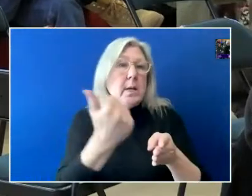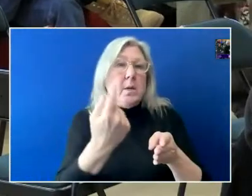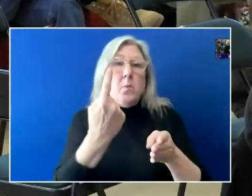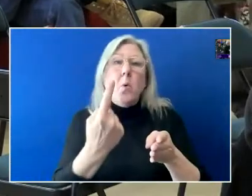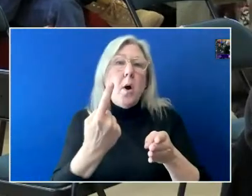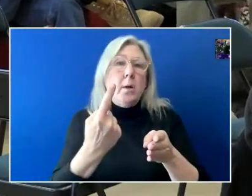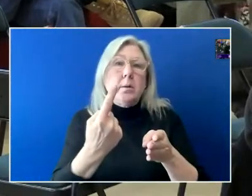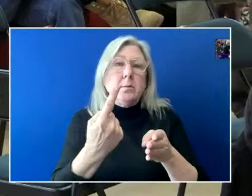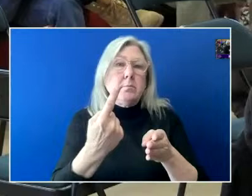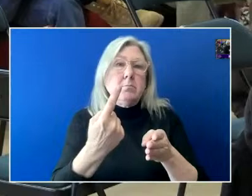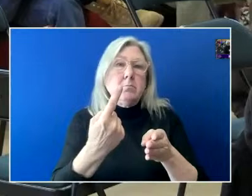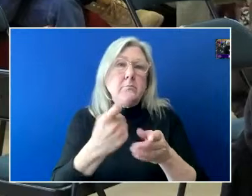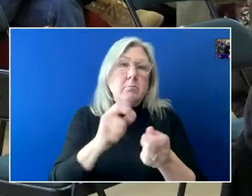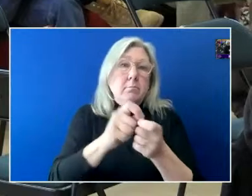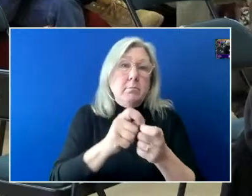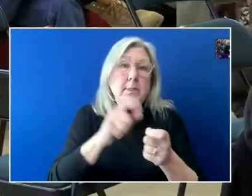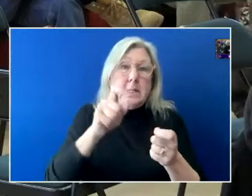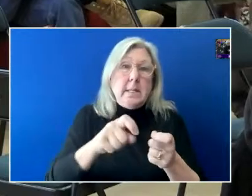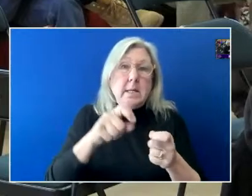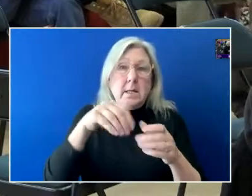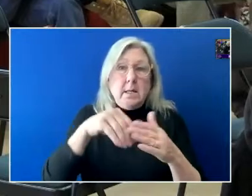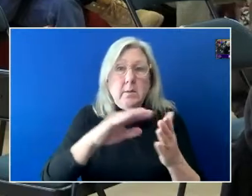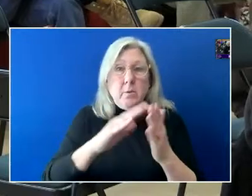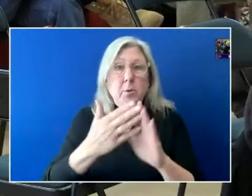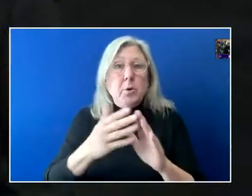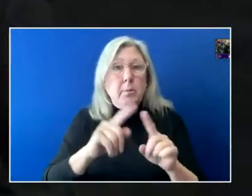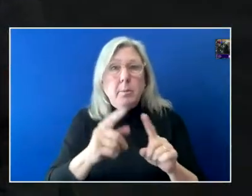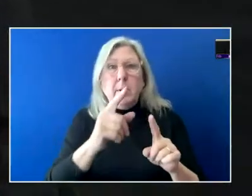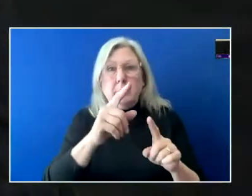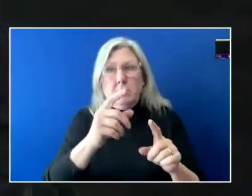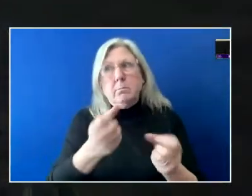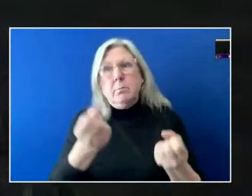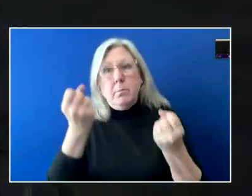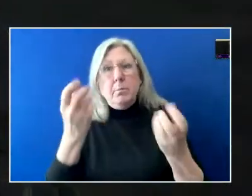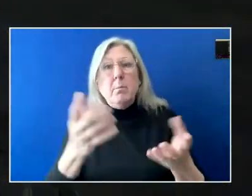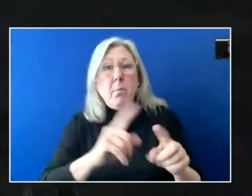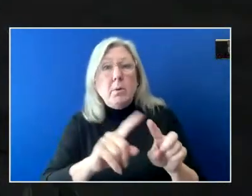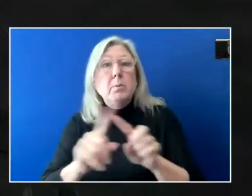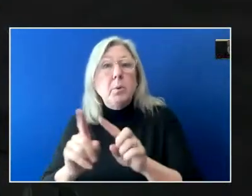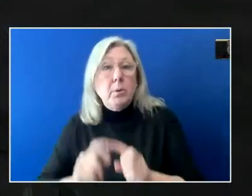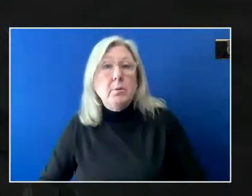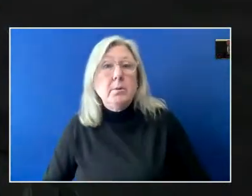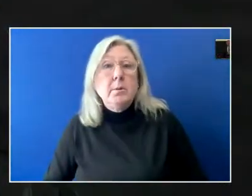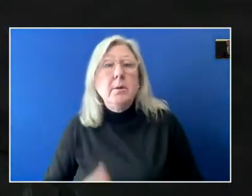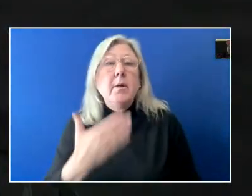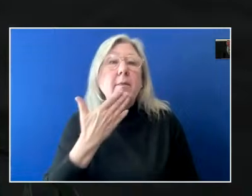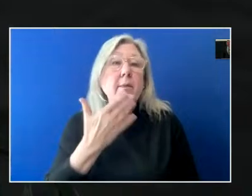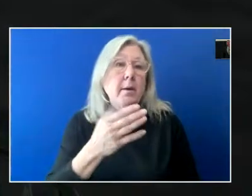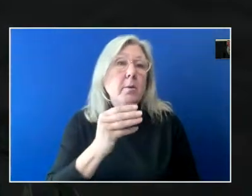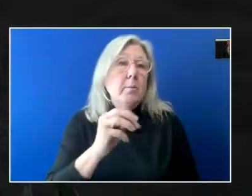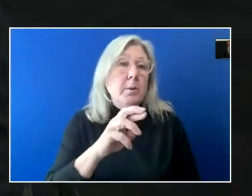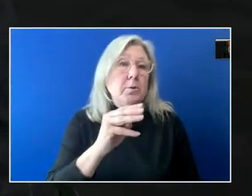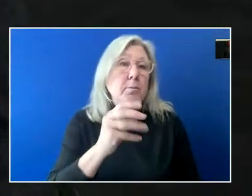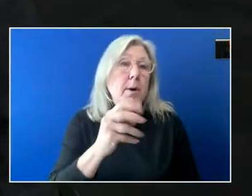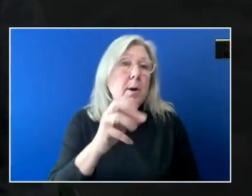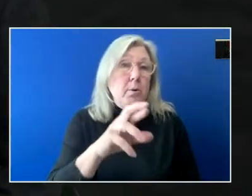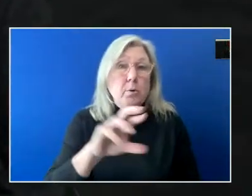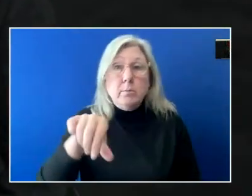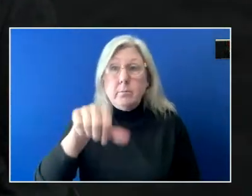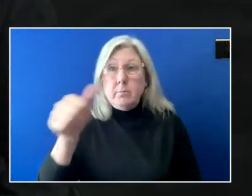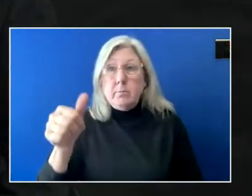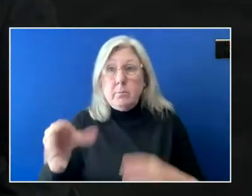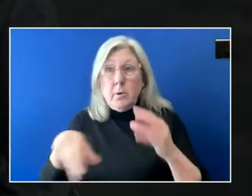need within within the community but but multiple thank you thank you Mr Miner any further comments